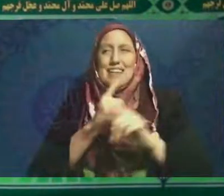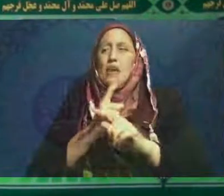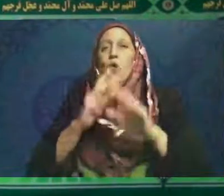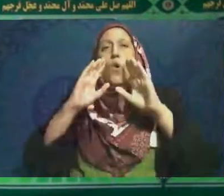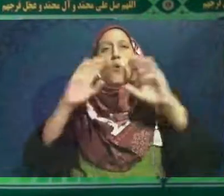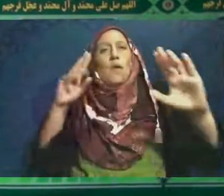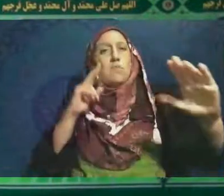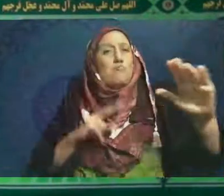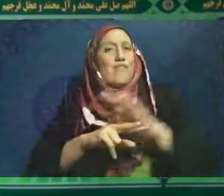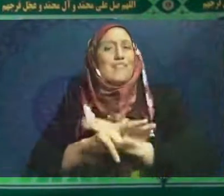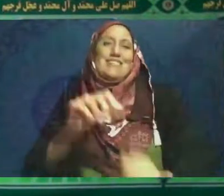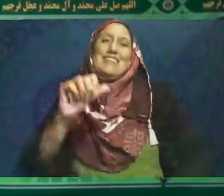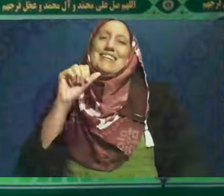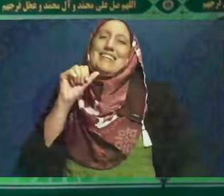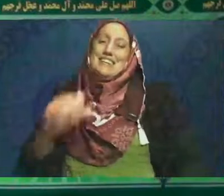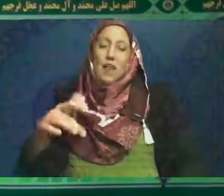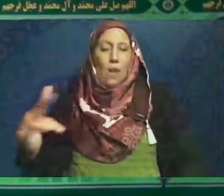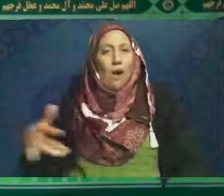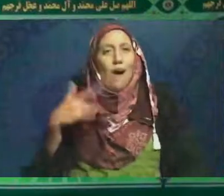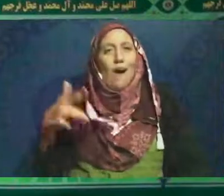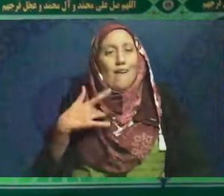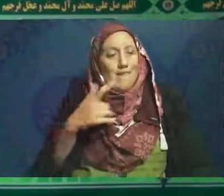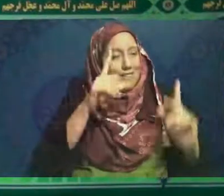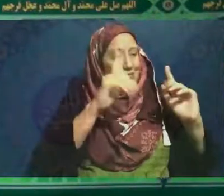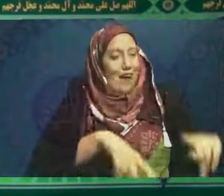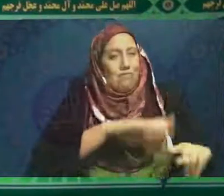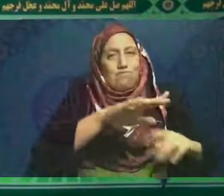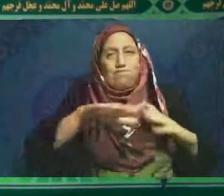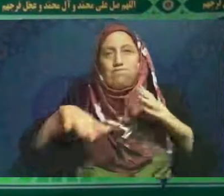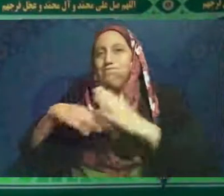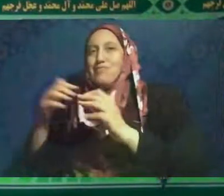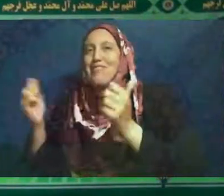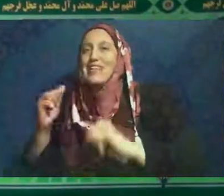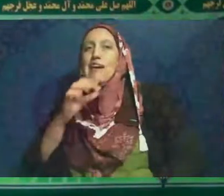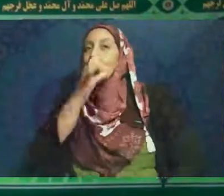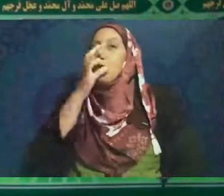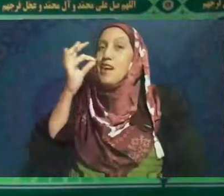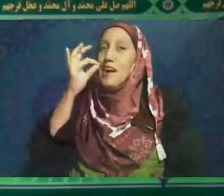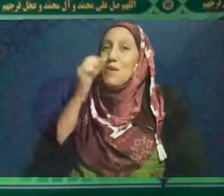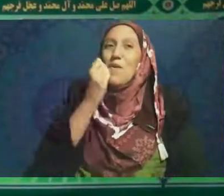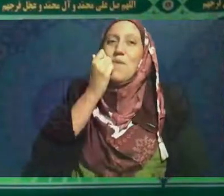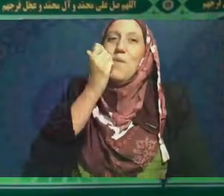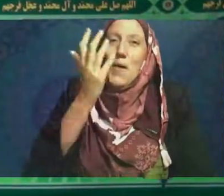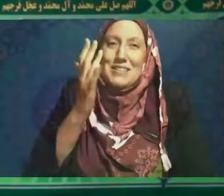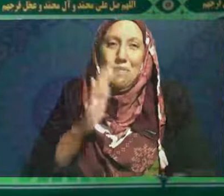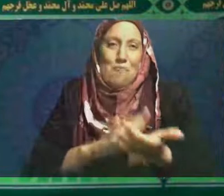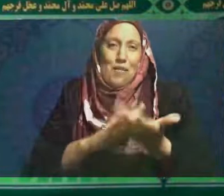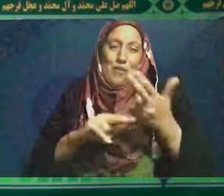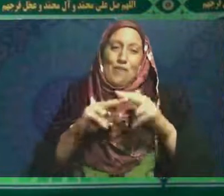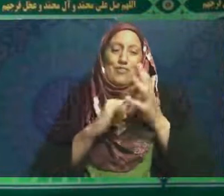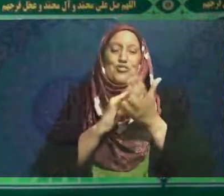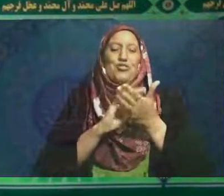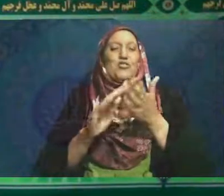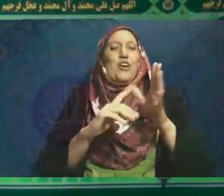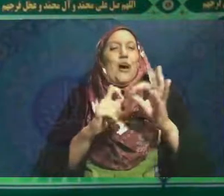was this, that he was fasting the months of Sha'ban, not as an obligation, as a recommendation. Nights of the months of Sha'ban he